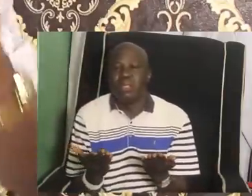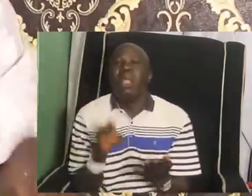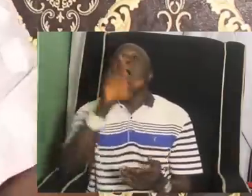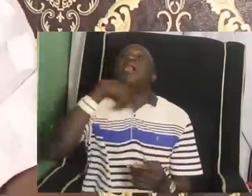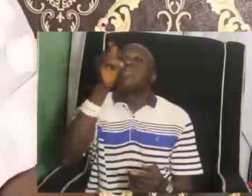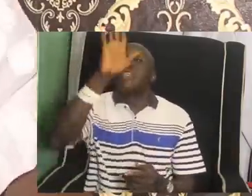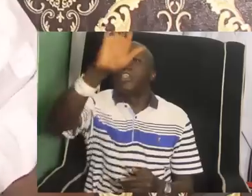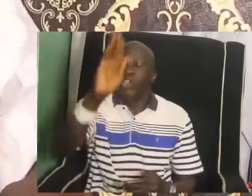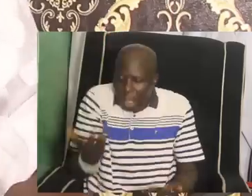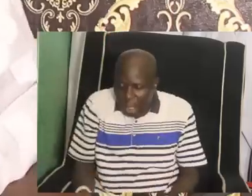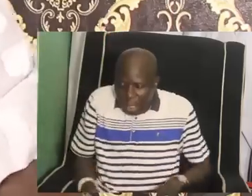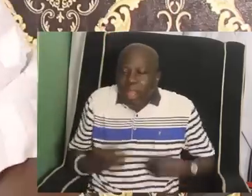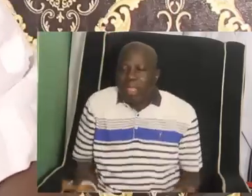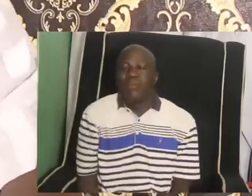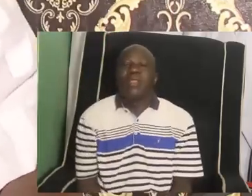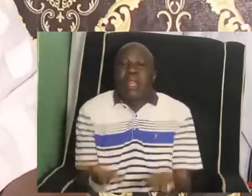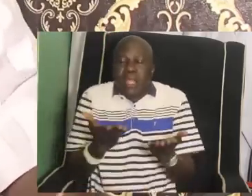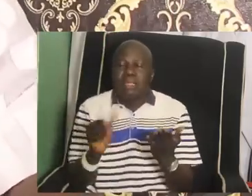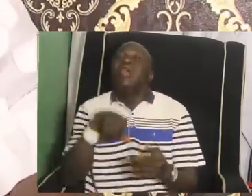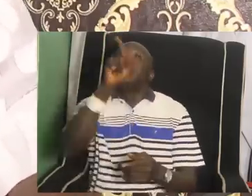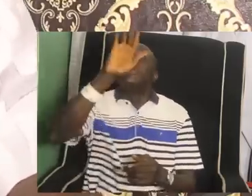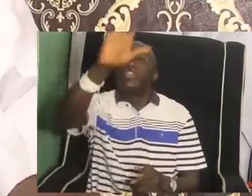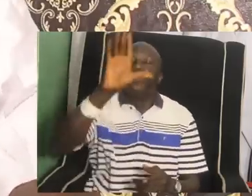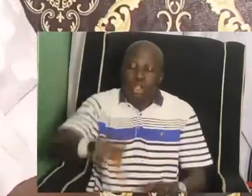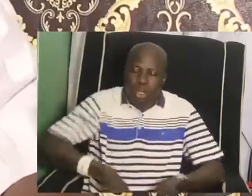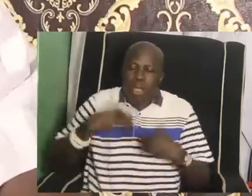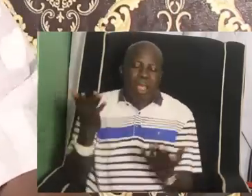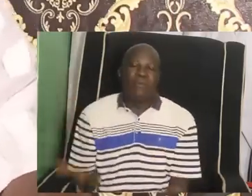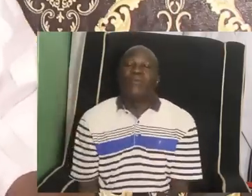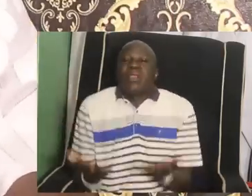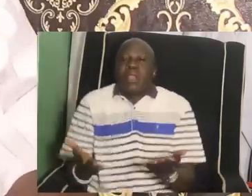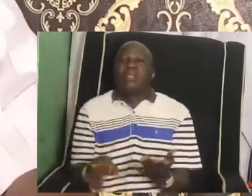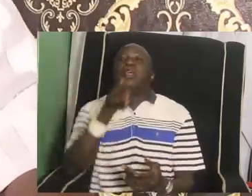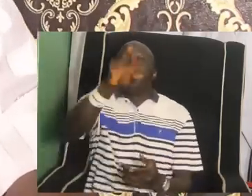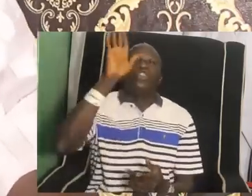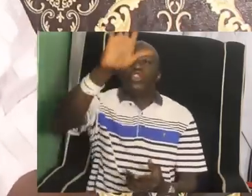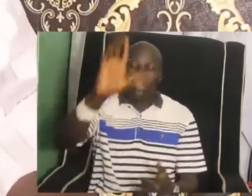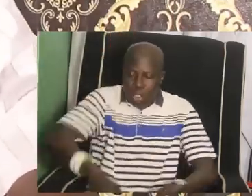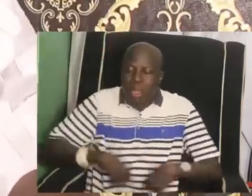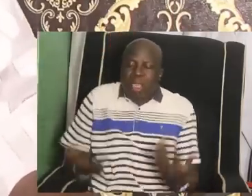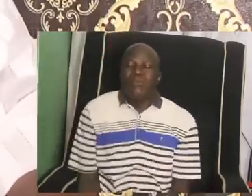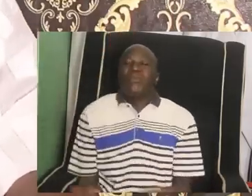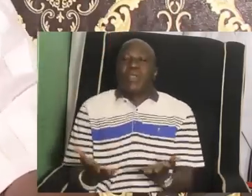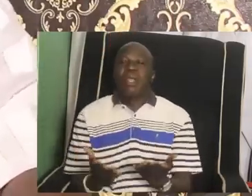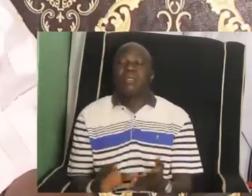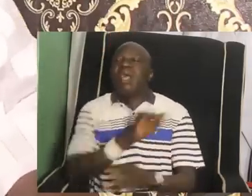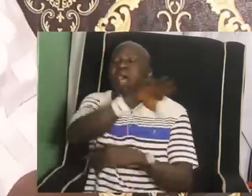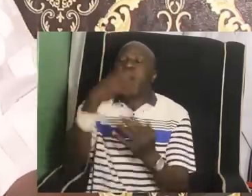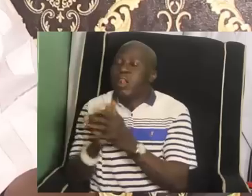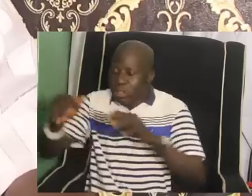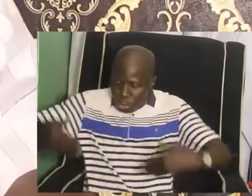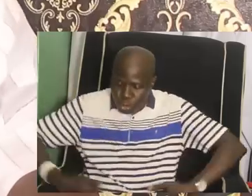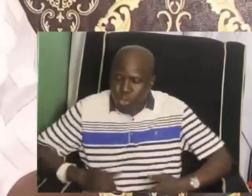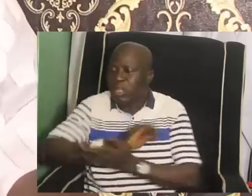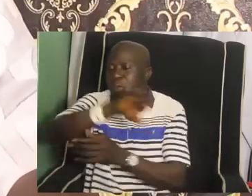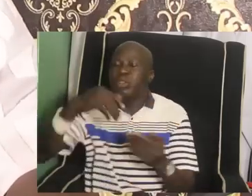amen aye e ma dide amen aye e ma dide amen aye e ma dide emi odo ta jo